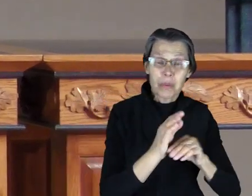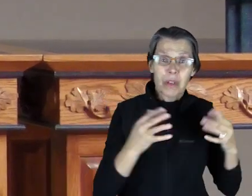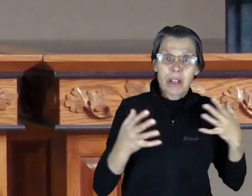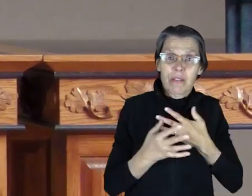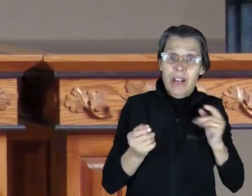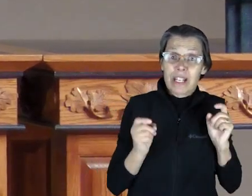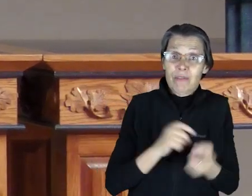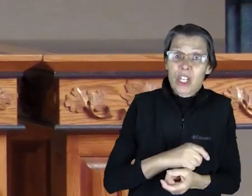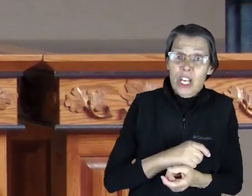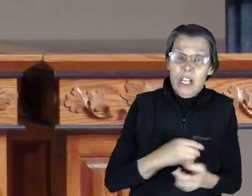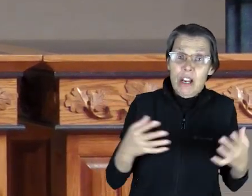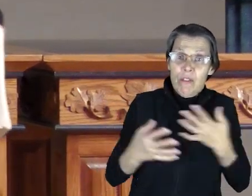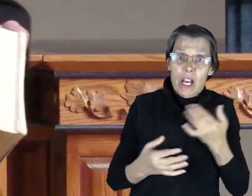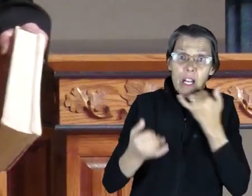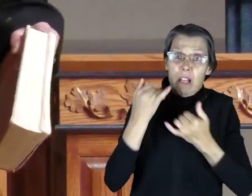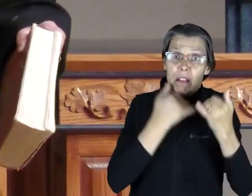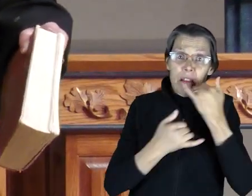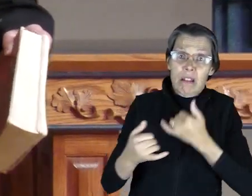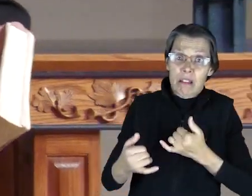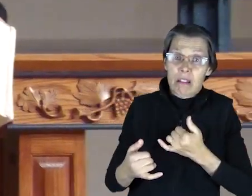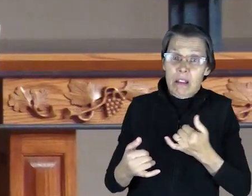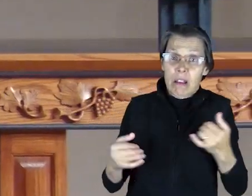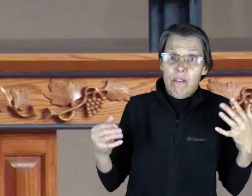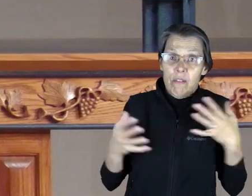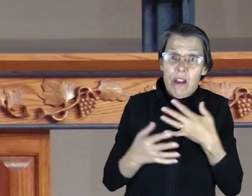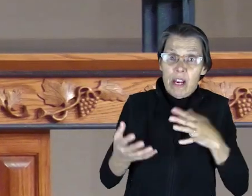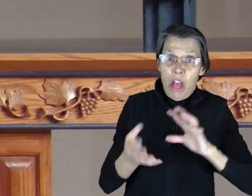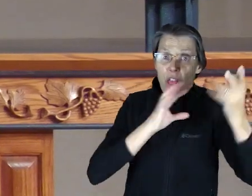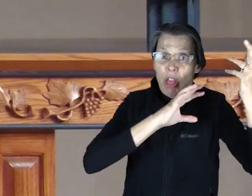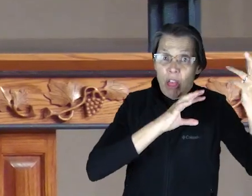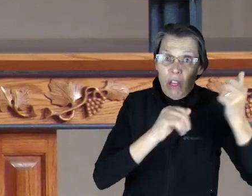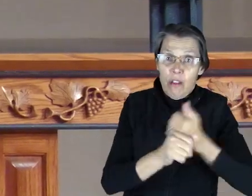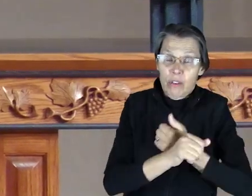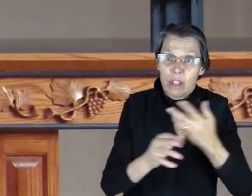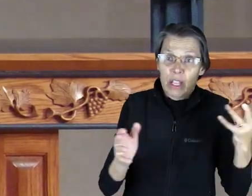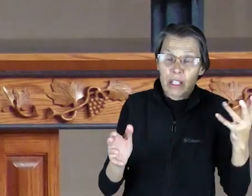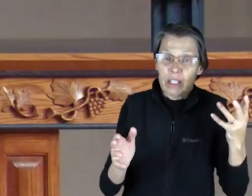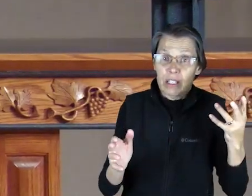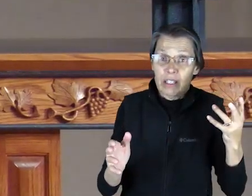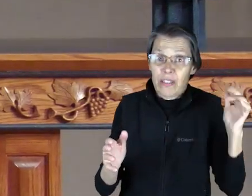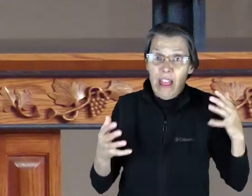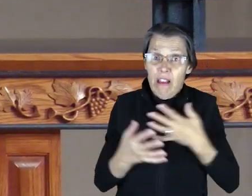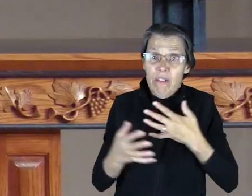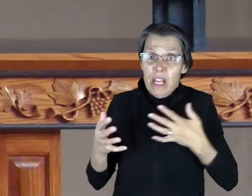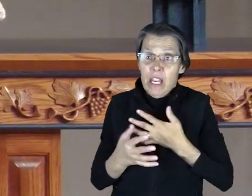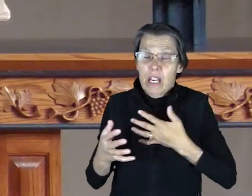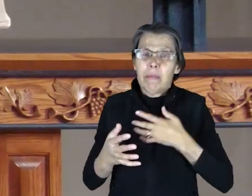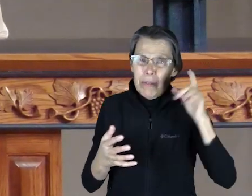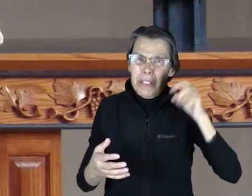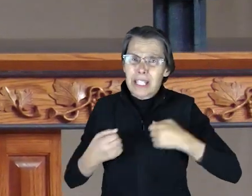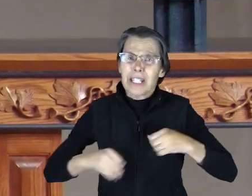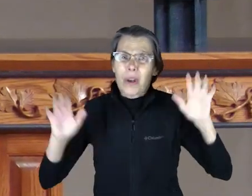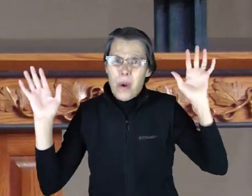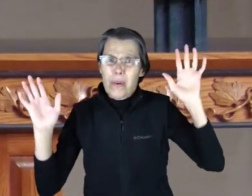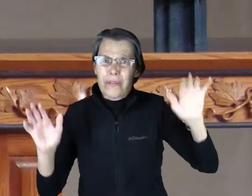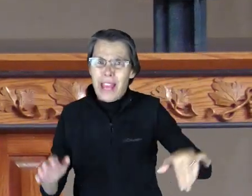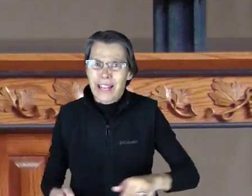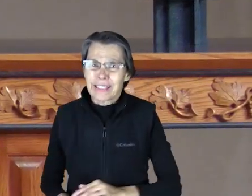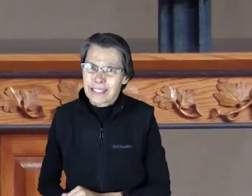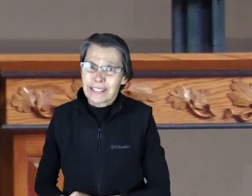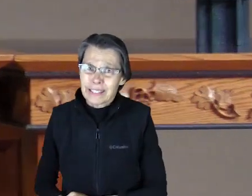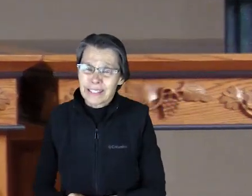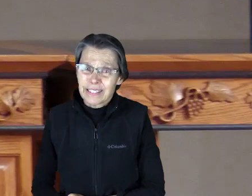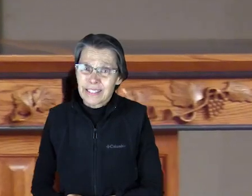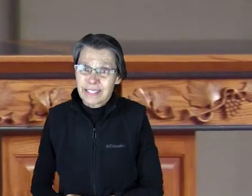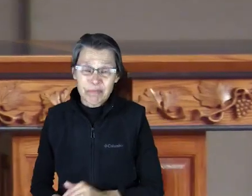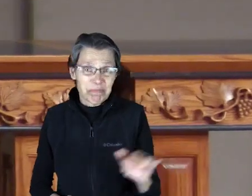change, to let go of our fear of messing up what in our life seems to be, well, maybe not completely satisfying, but it's not